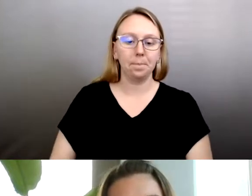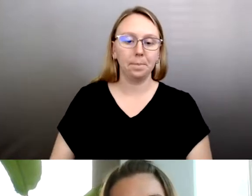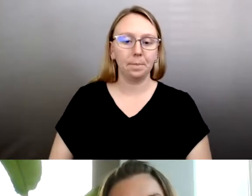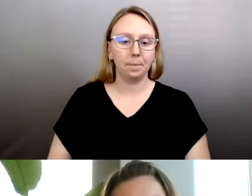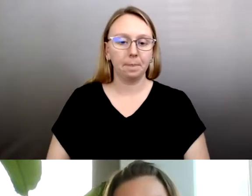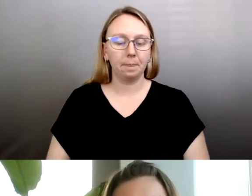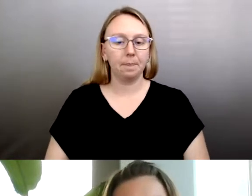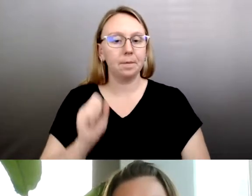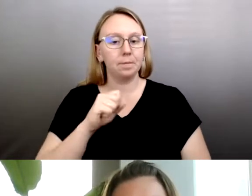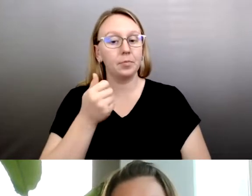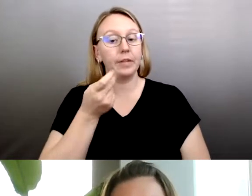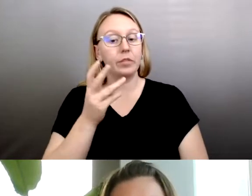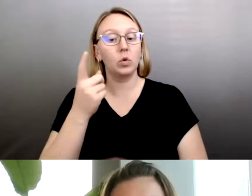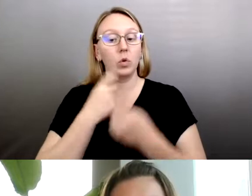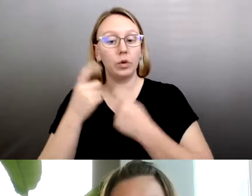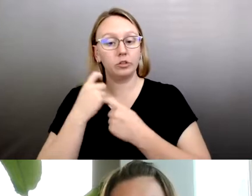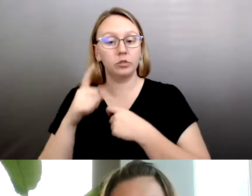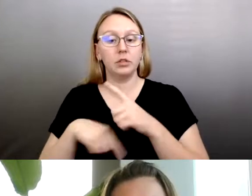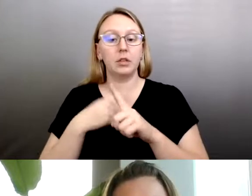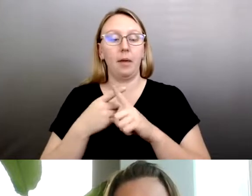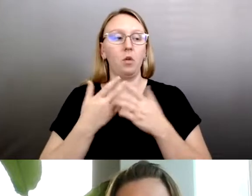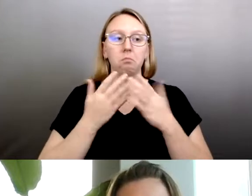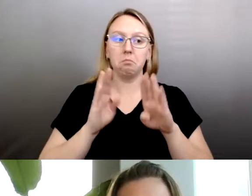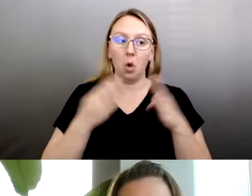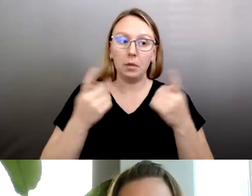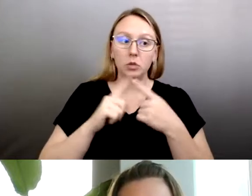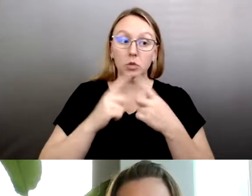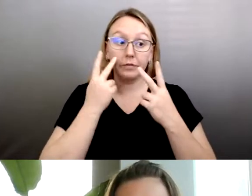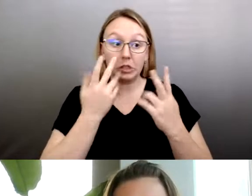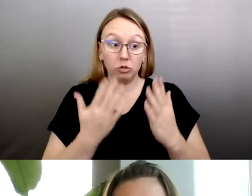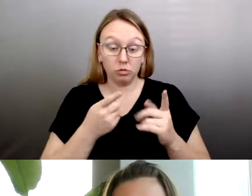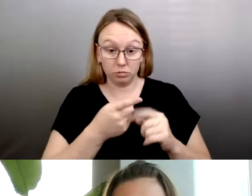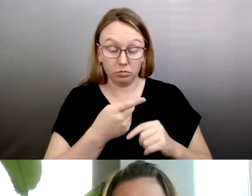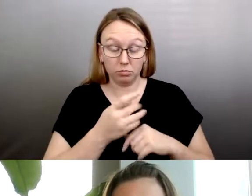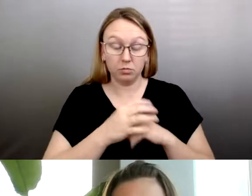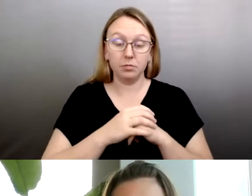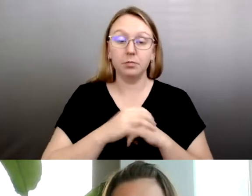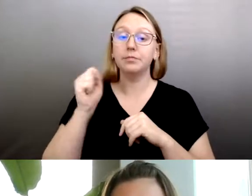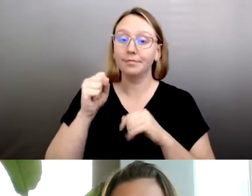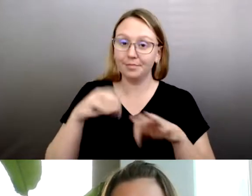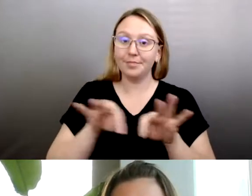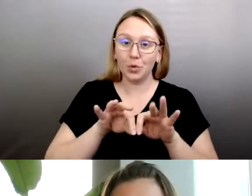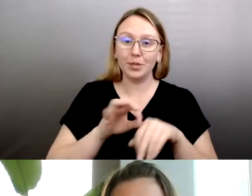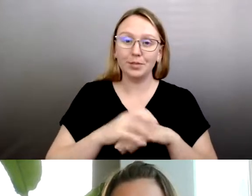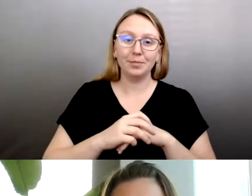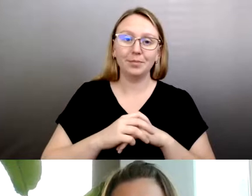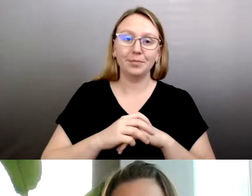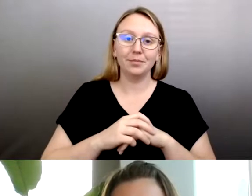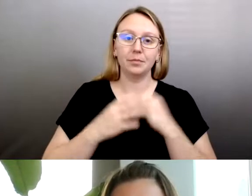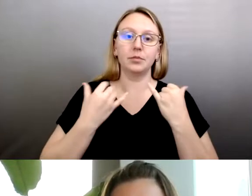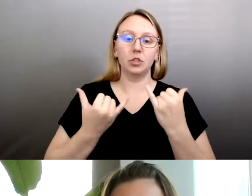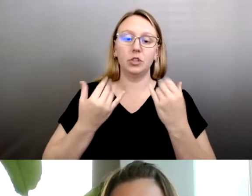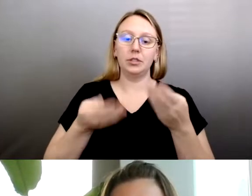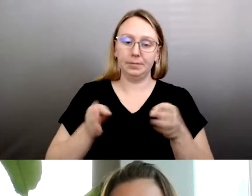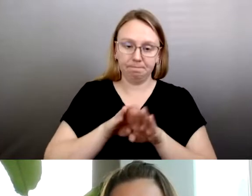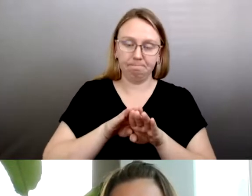have a couple questions here about being open to visitors. Yeah, important question. We are currently not